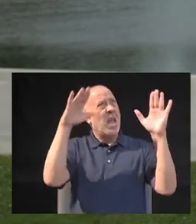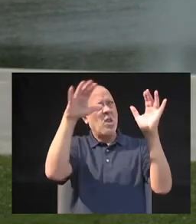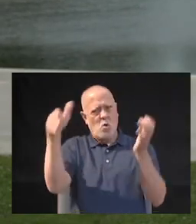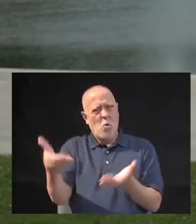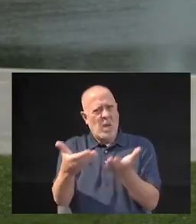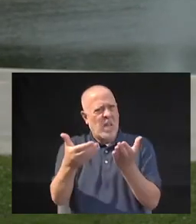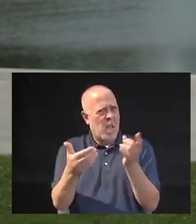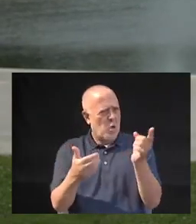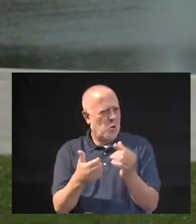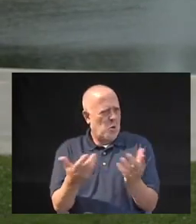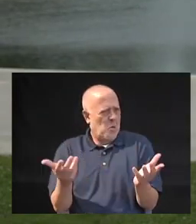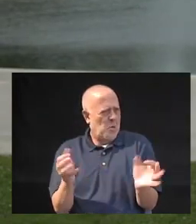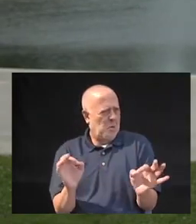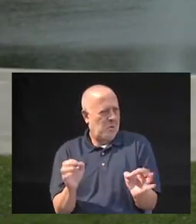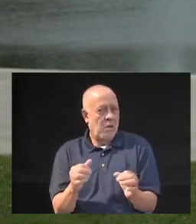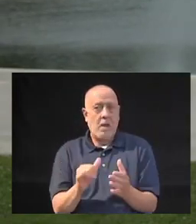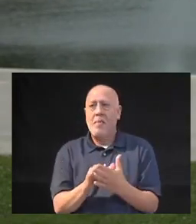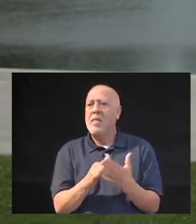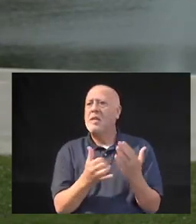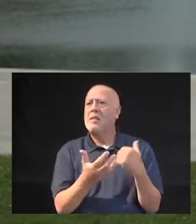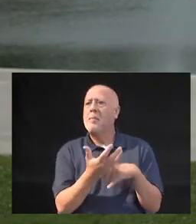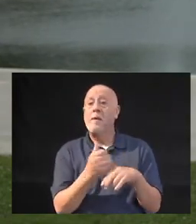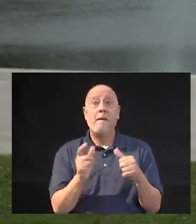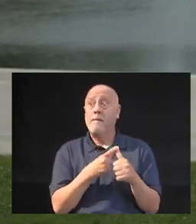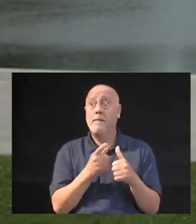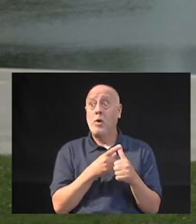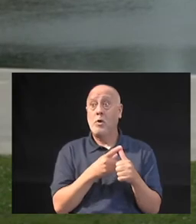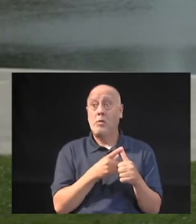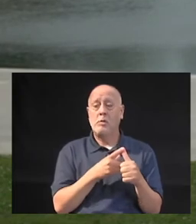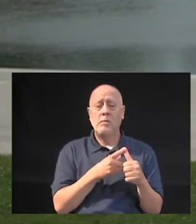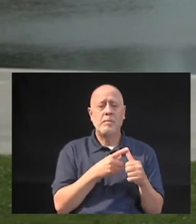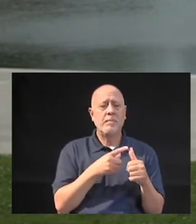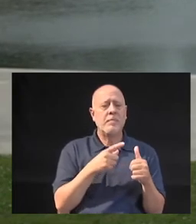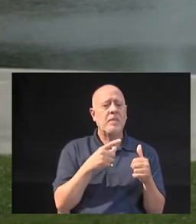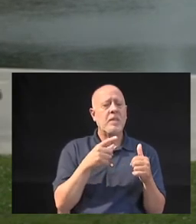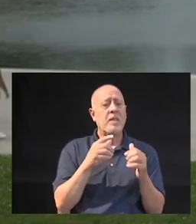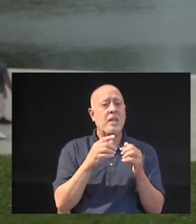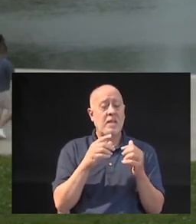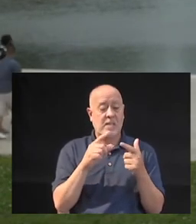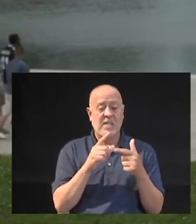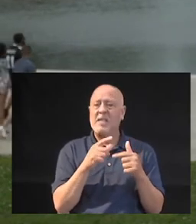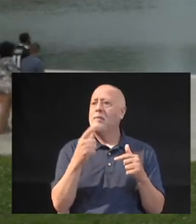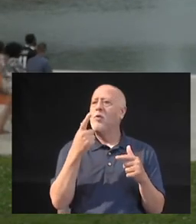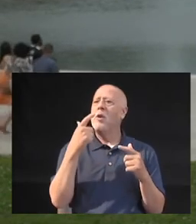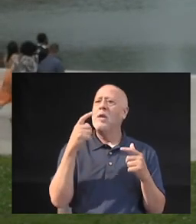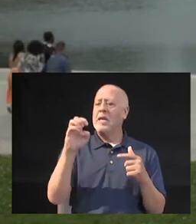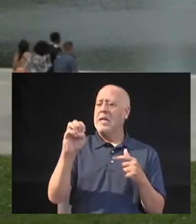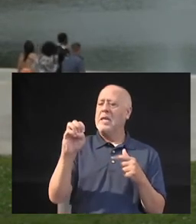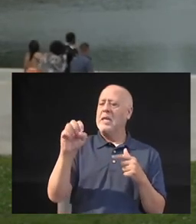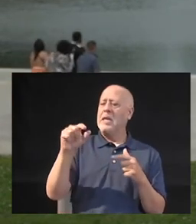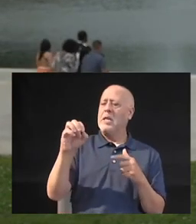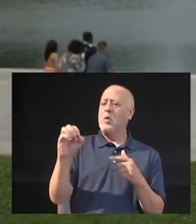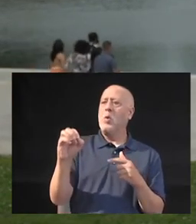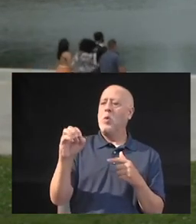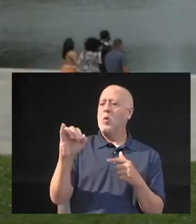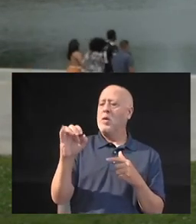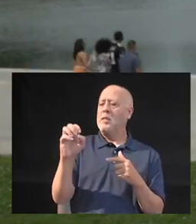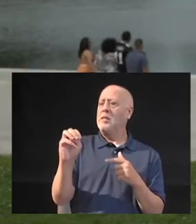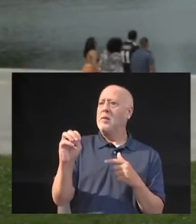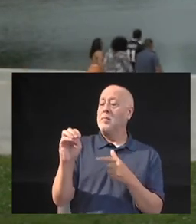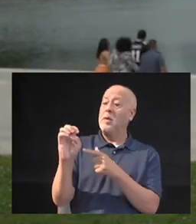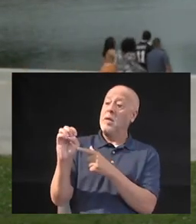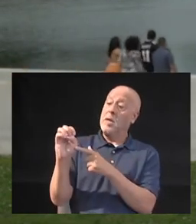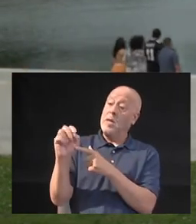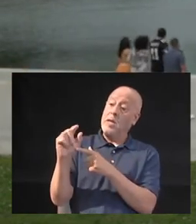you. And this is an appeal. The first one was to hedonism. The second one is to egoism. Egoism is the thought